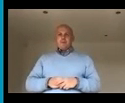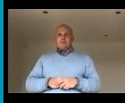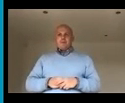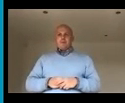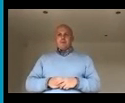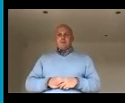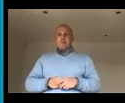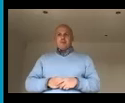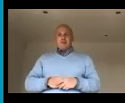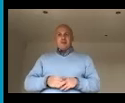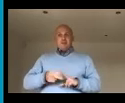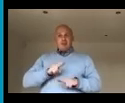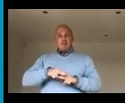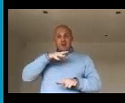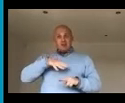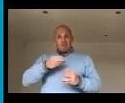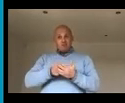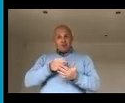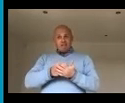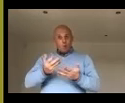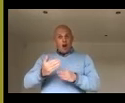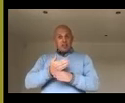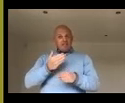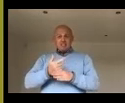are ways and means of getting through that.